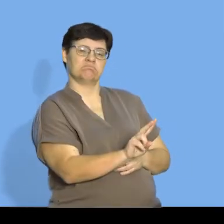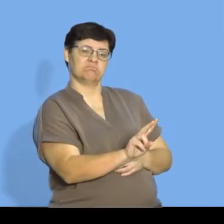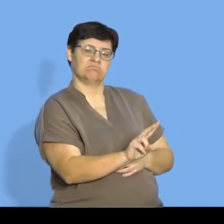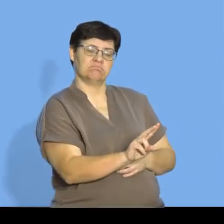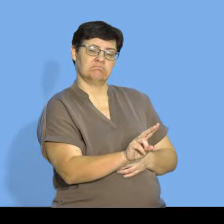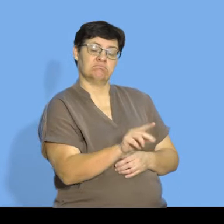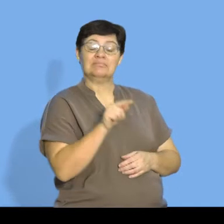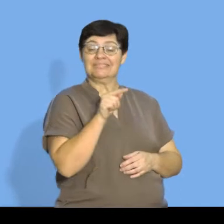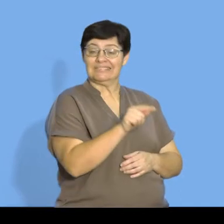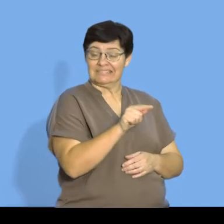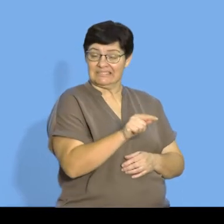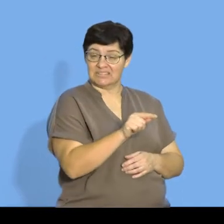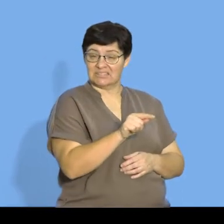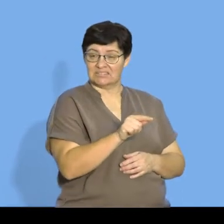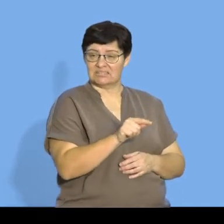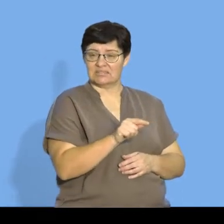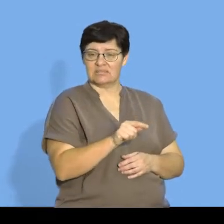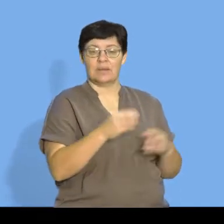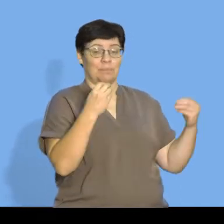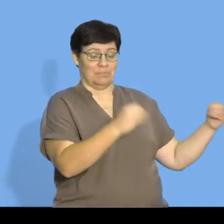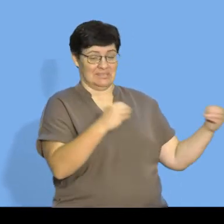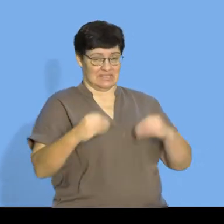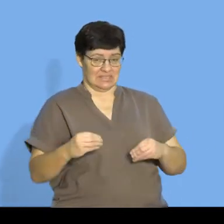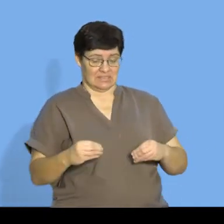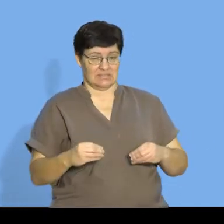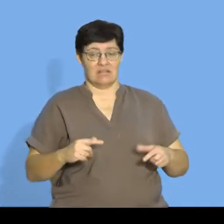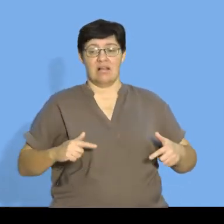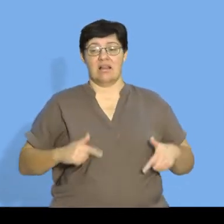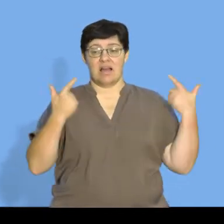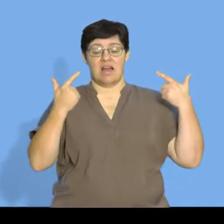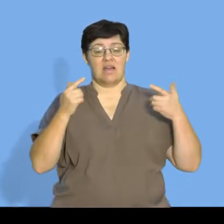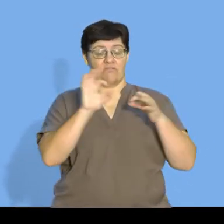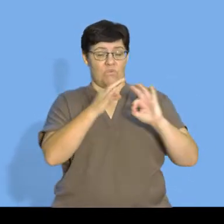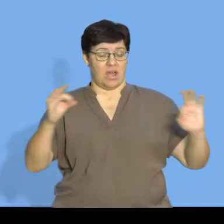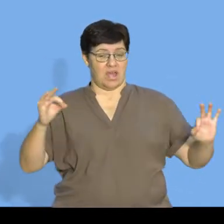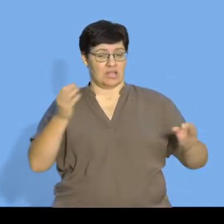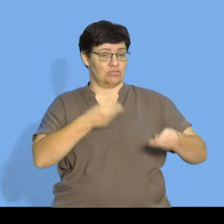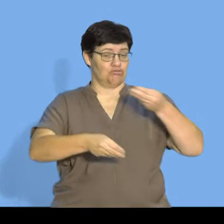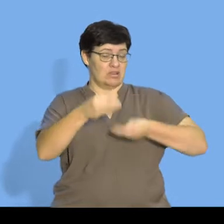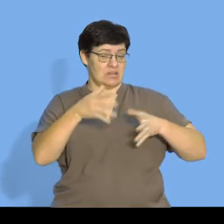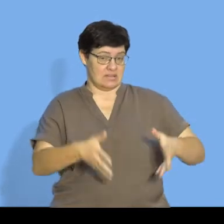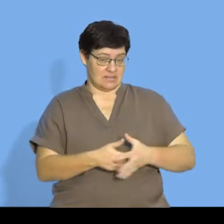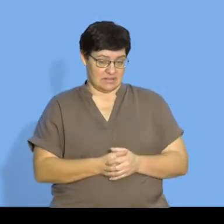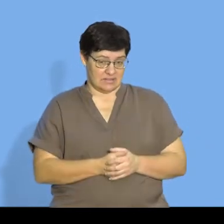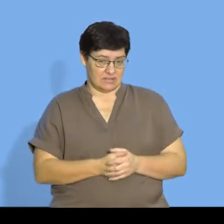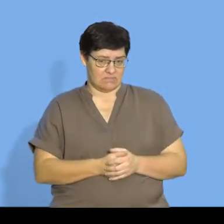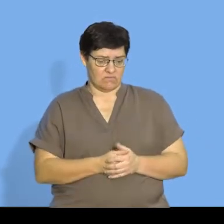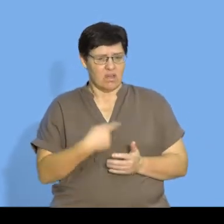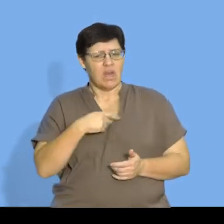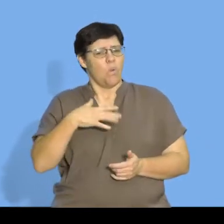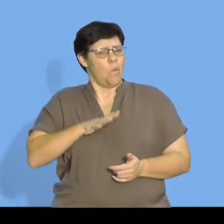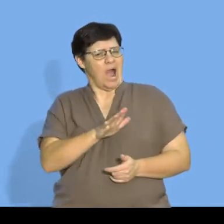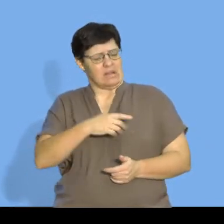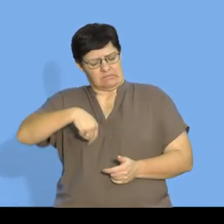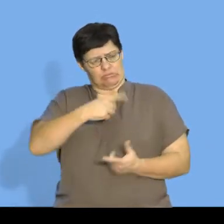again we're dealing with the business Livewire Traders, and what is it that is required of us